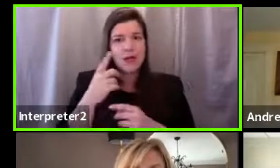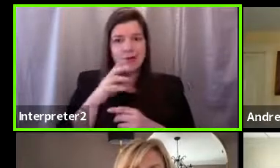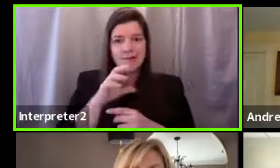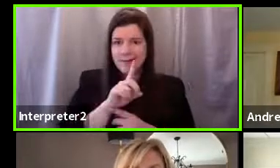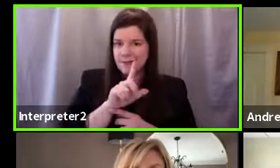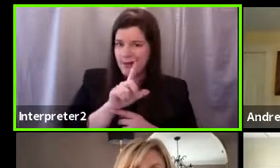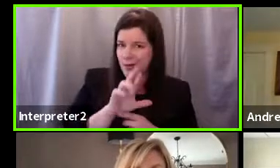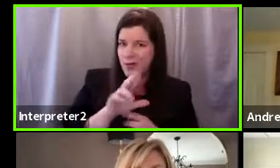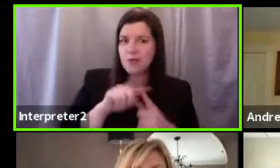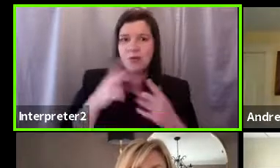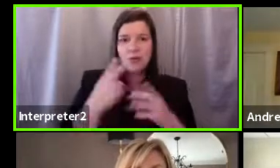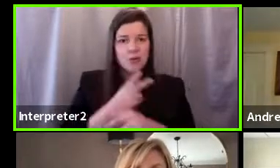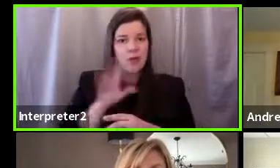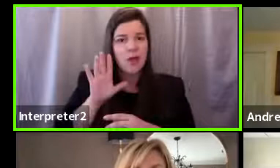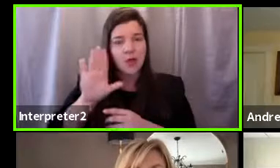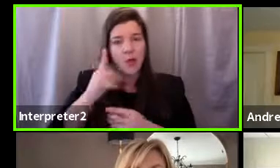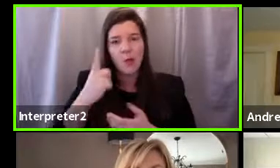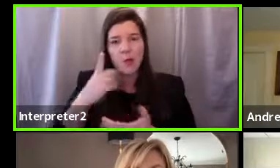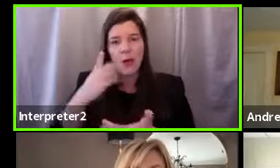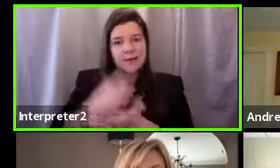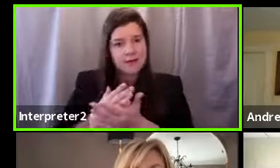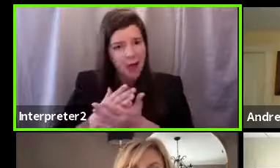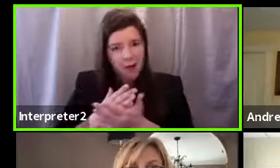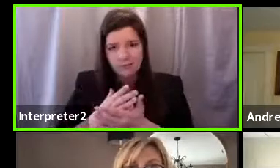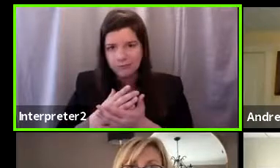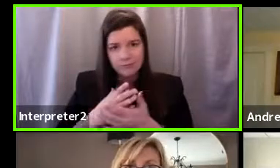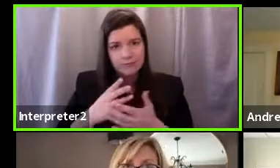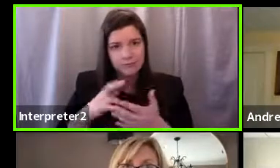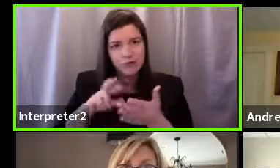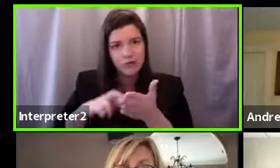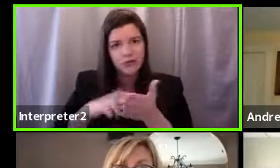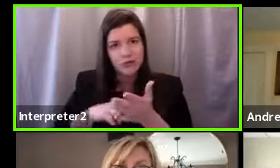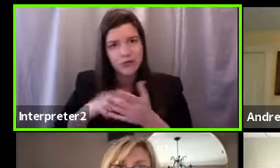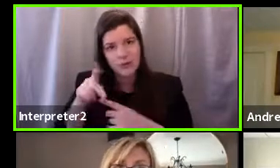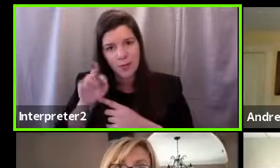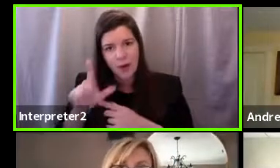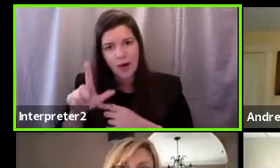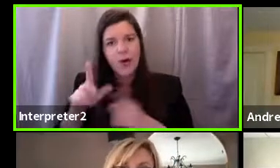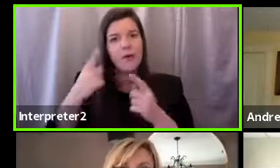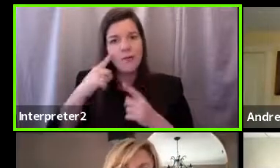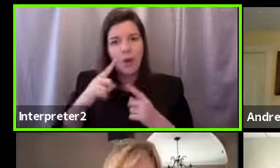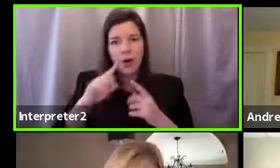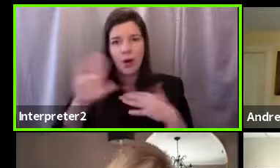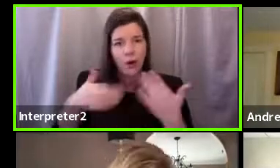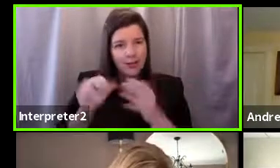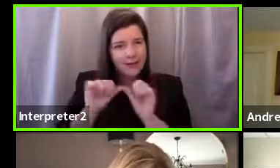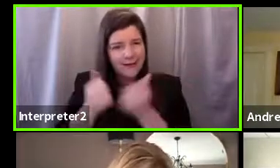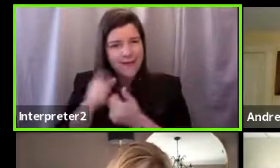DoIT has set up for all agencies statewide. We think that the